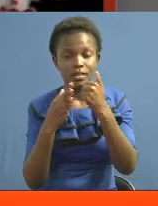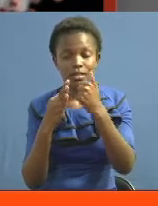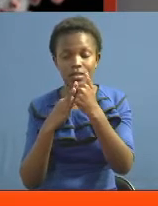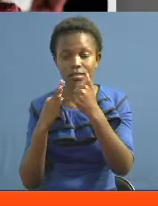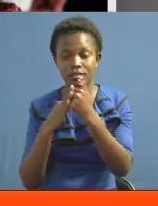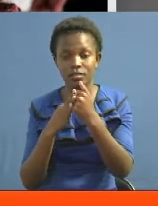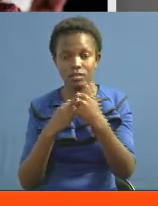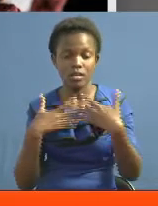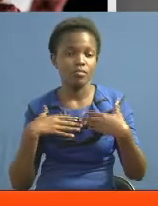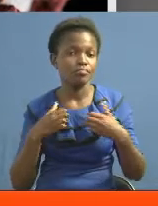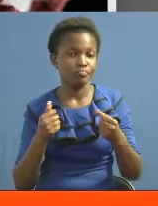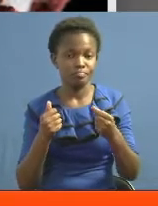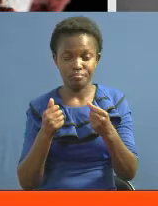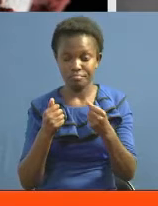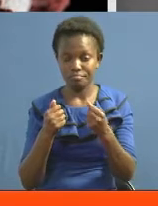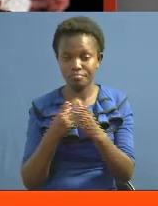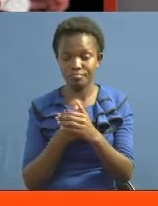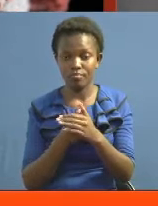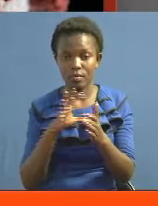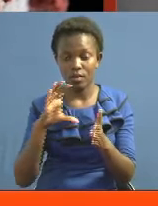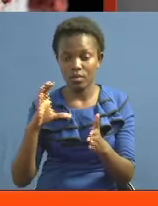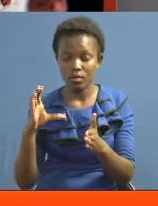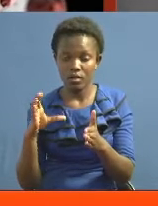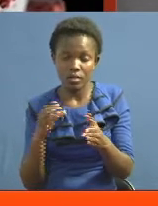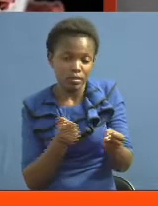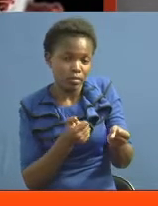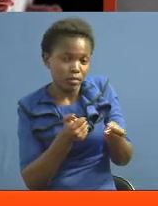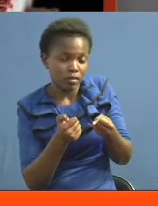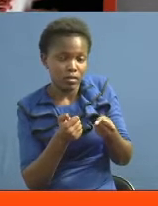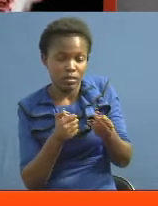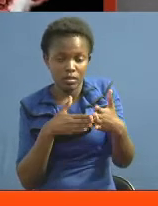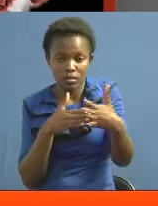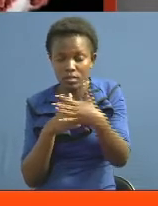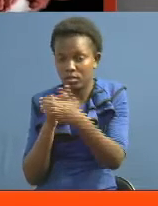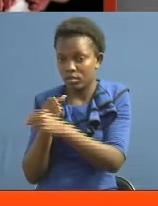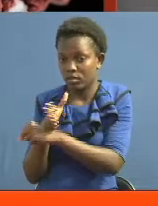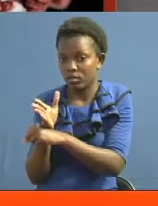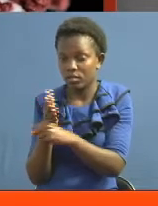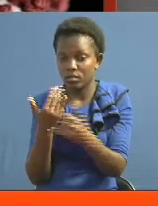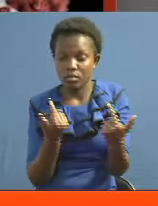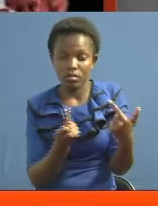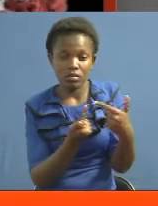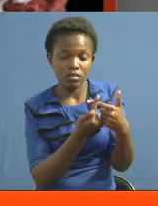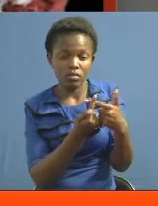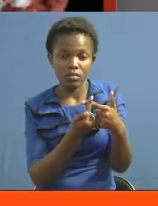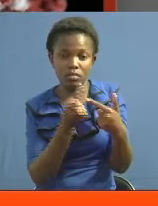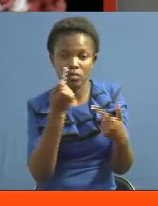have recovered from the disease. The county's battle against the virus continues to take shape, with a total of